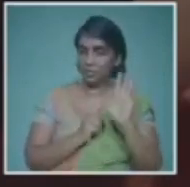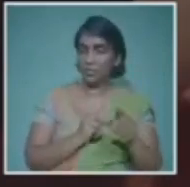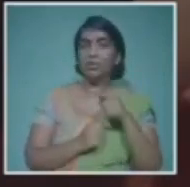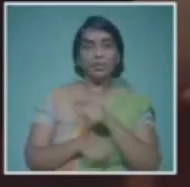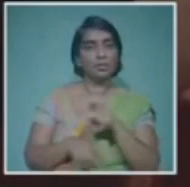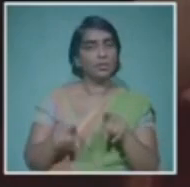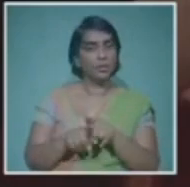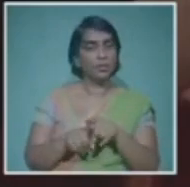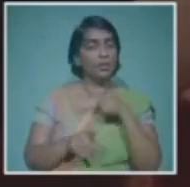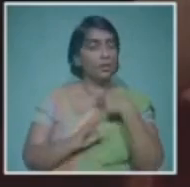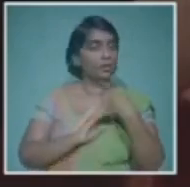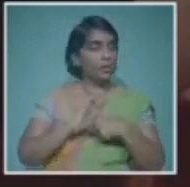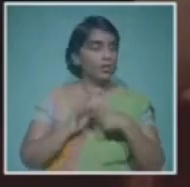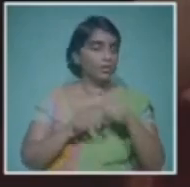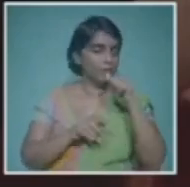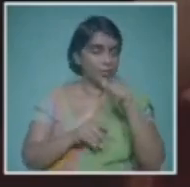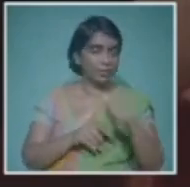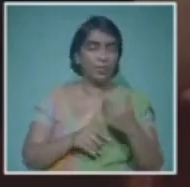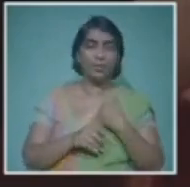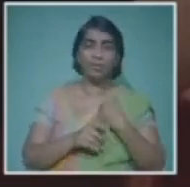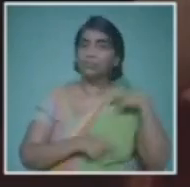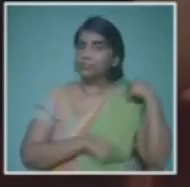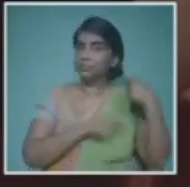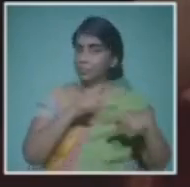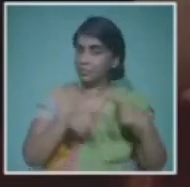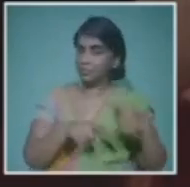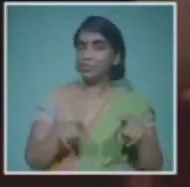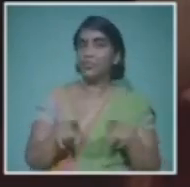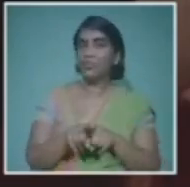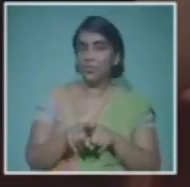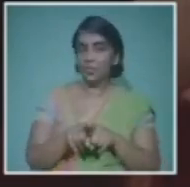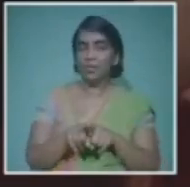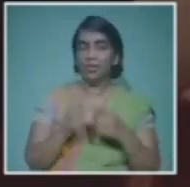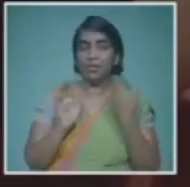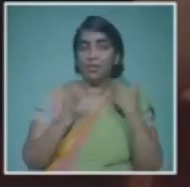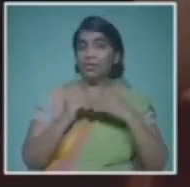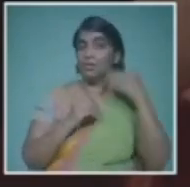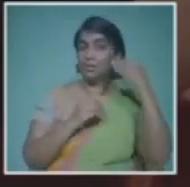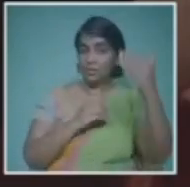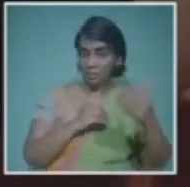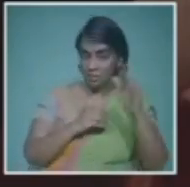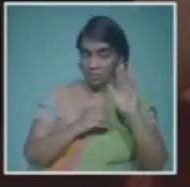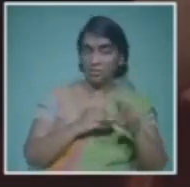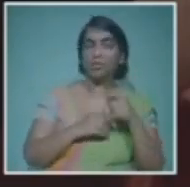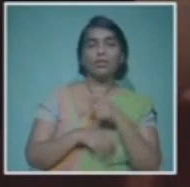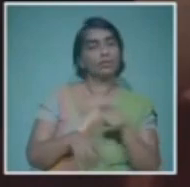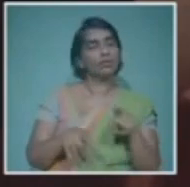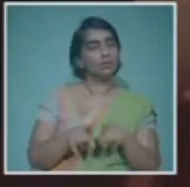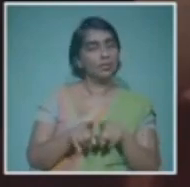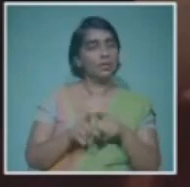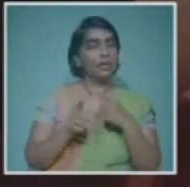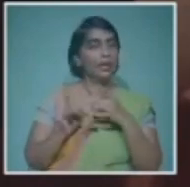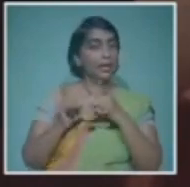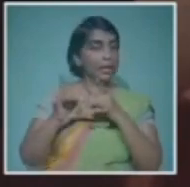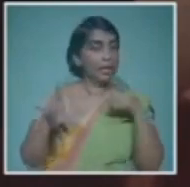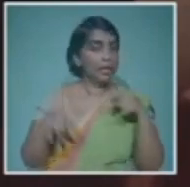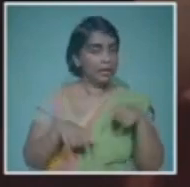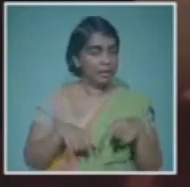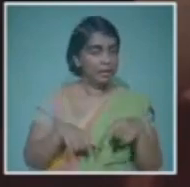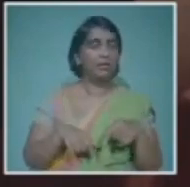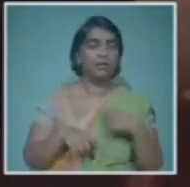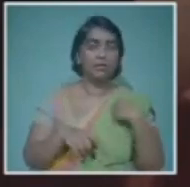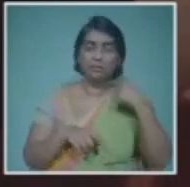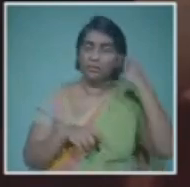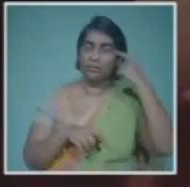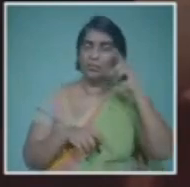history. Therefore, Speaker, Honorable Chair, I too have a dream like Martin Luther King